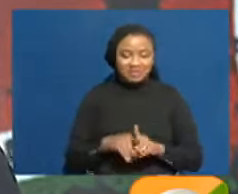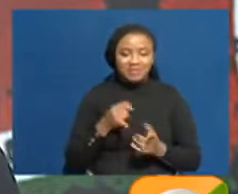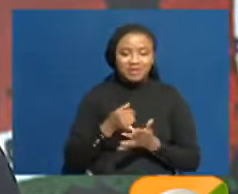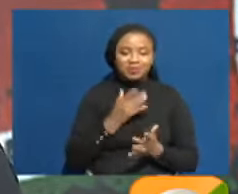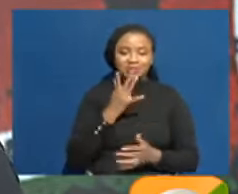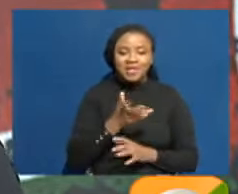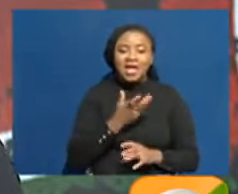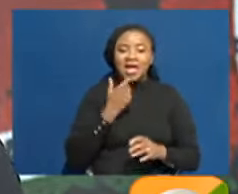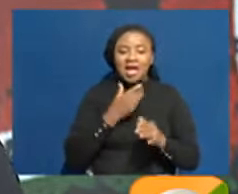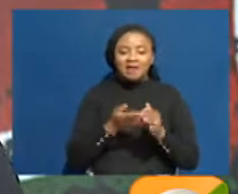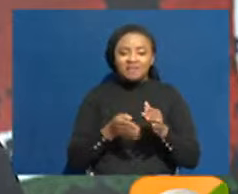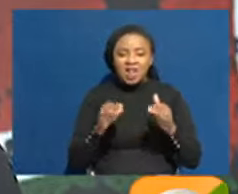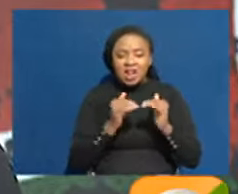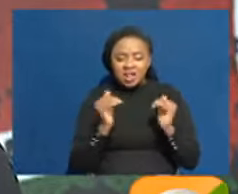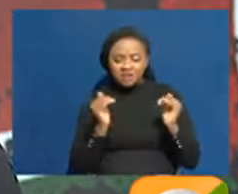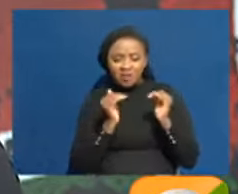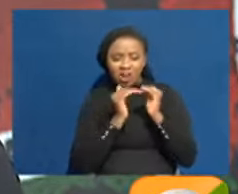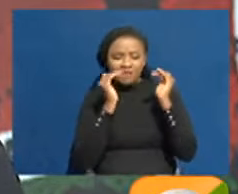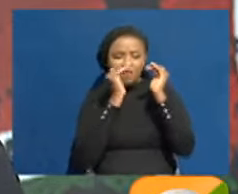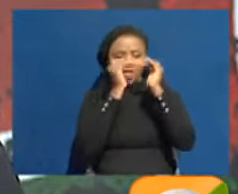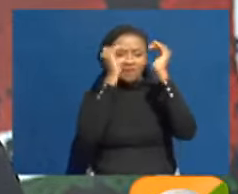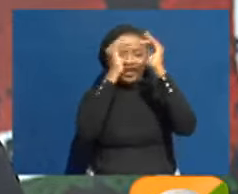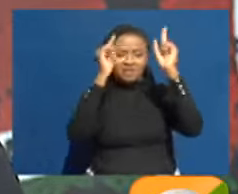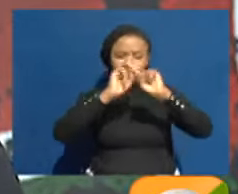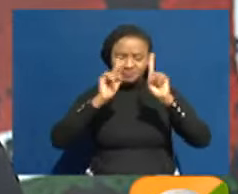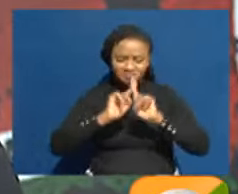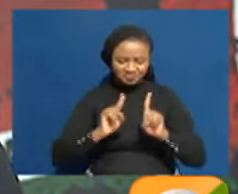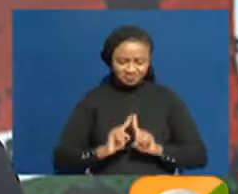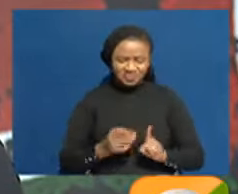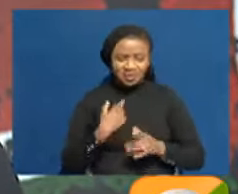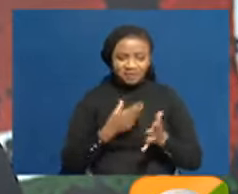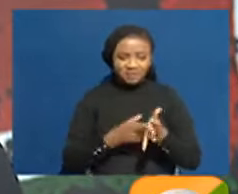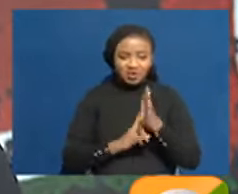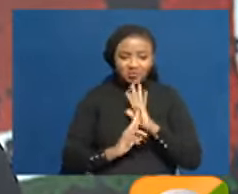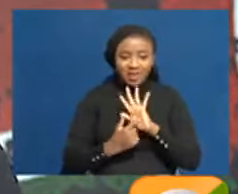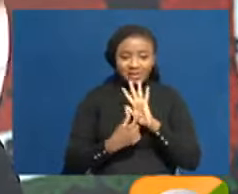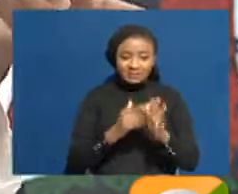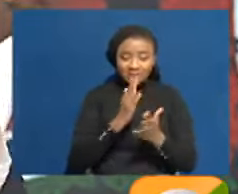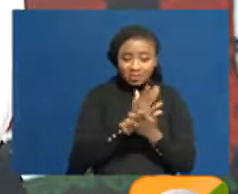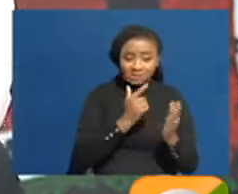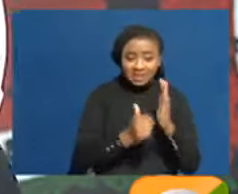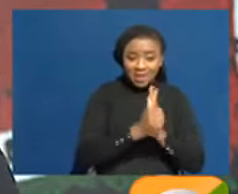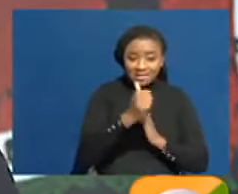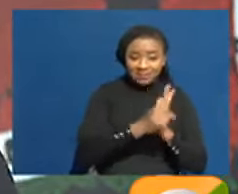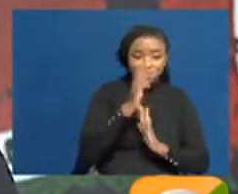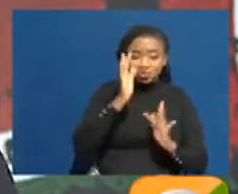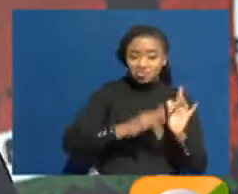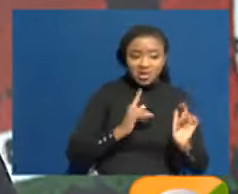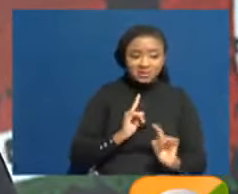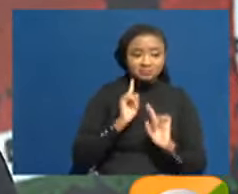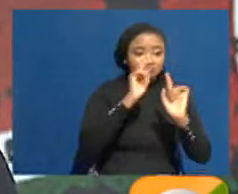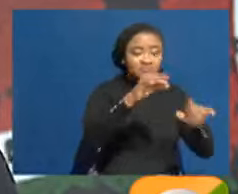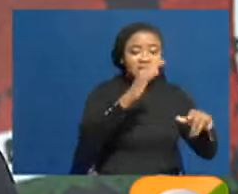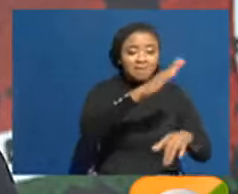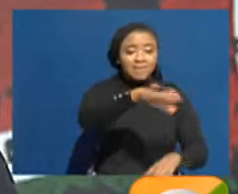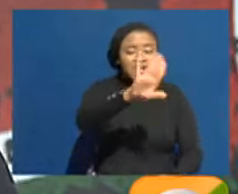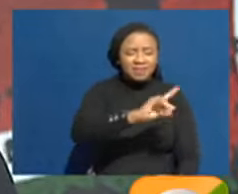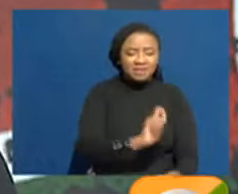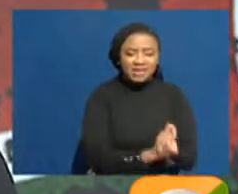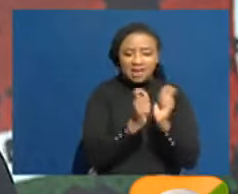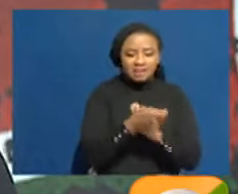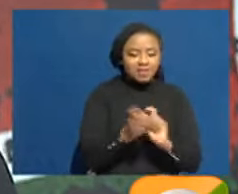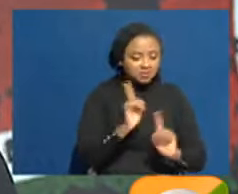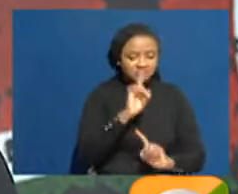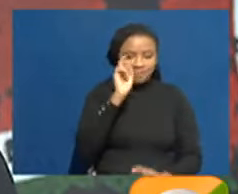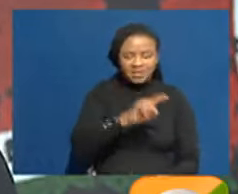different layers of requirement. For some of the articles, you cannot just go to Parliament and amend. You have to really go back to the people